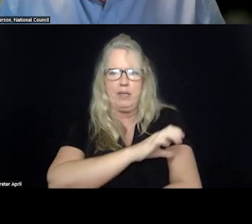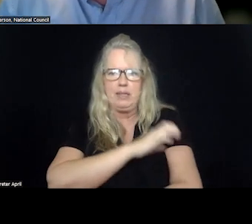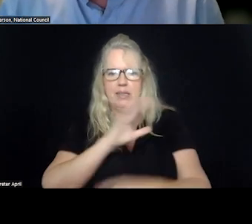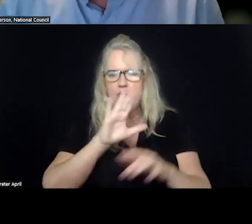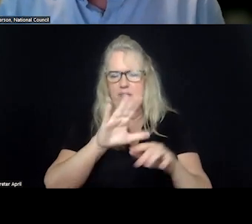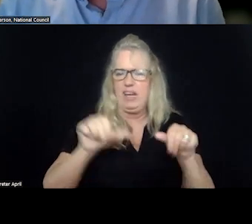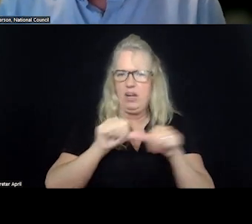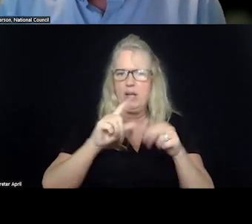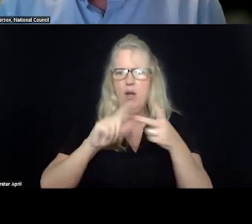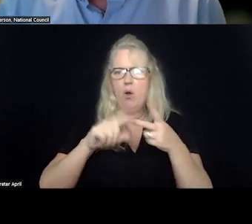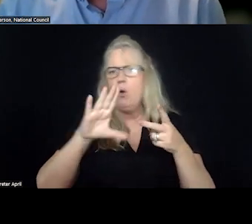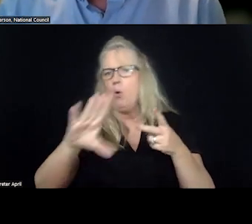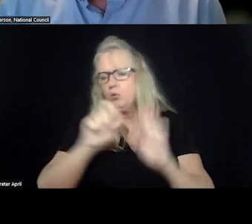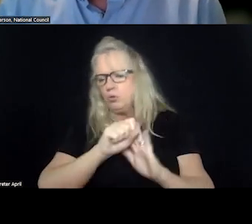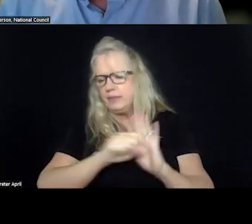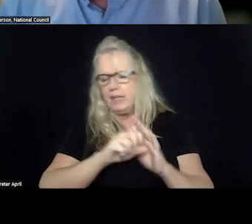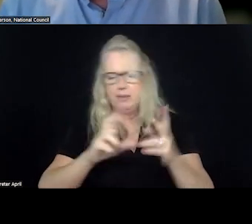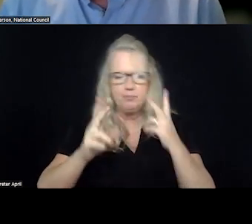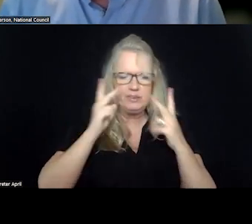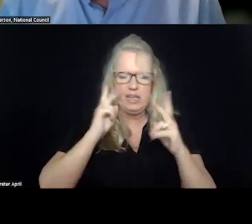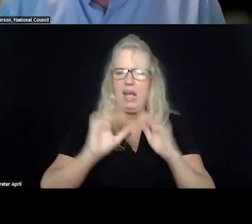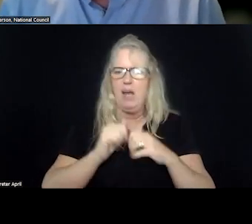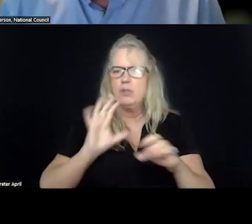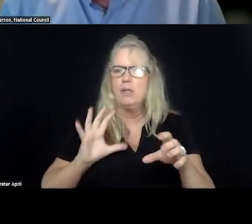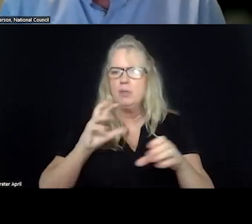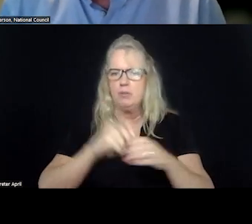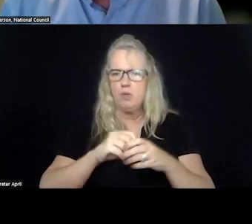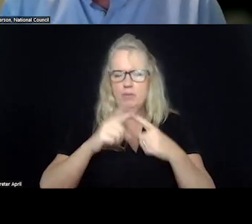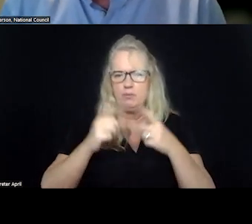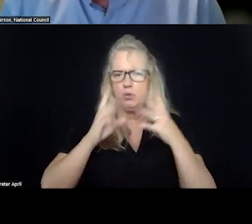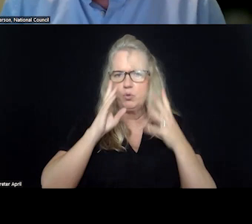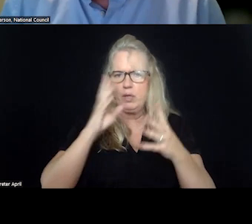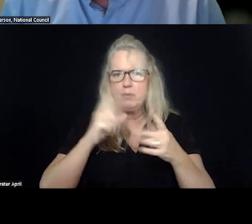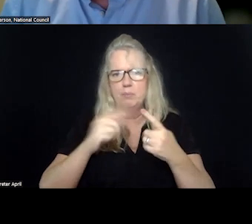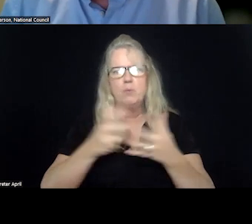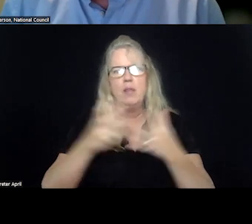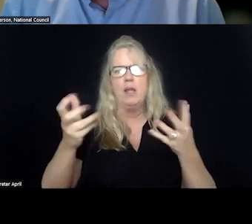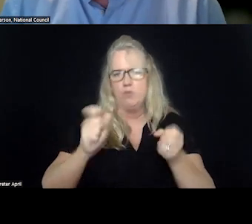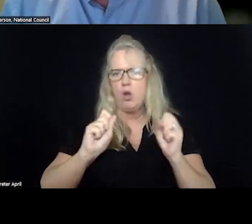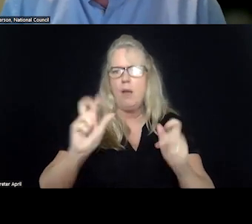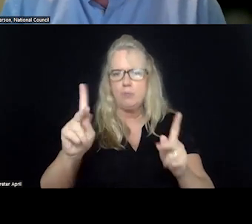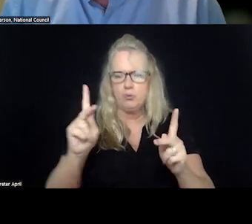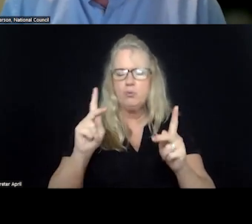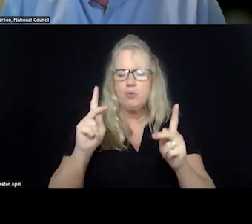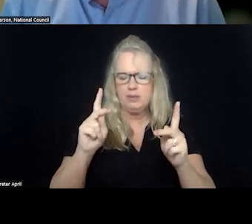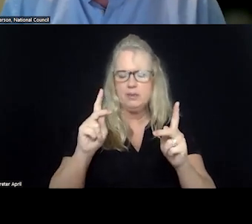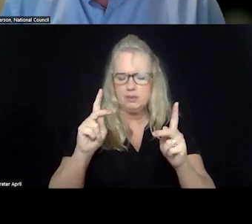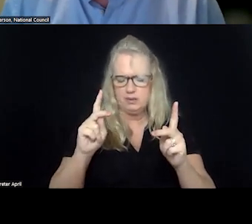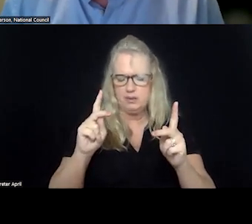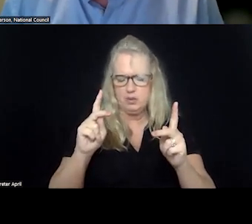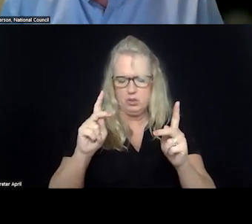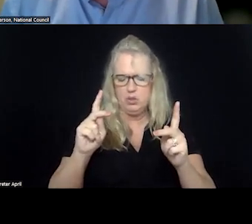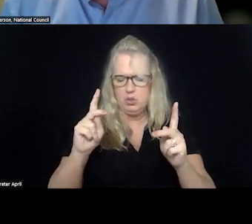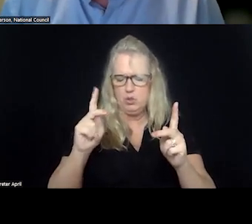to your state and see how you could be involved and make sure your voice is heard, because there'll be a lot of opportunities for some comment